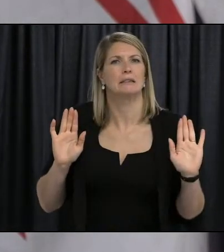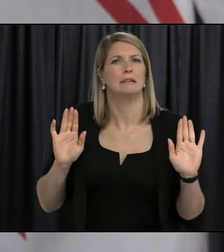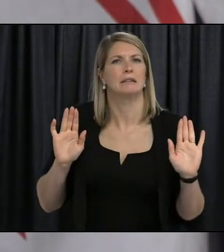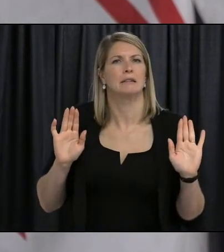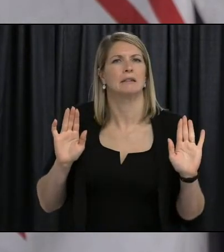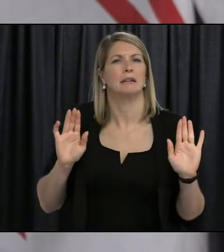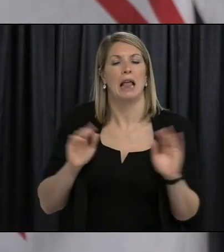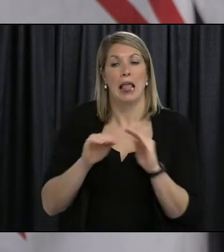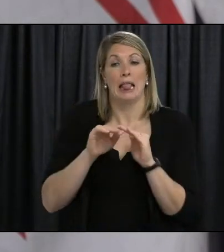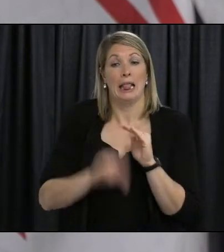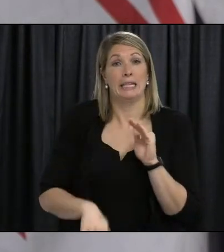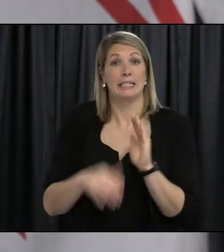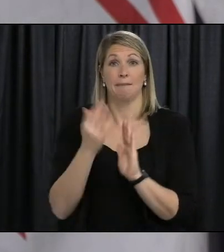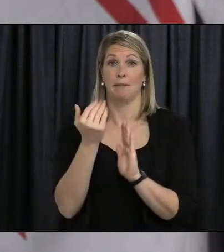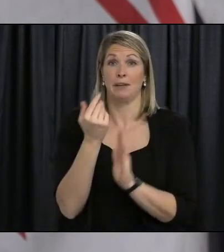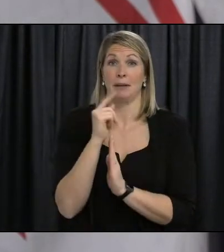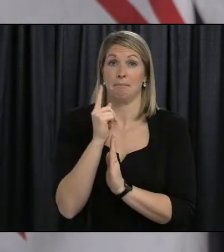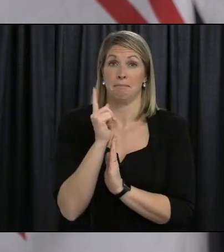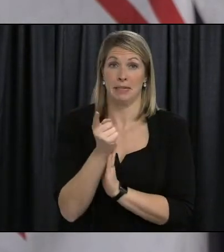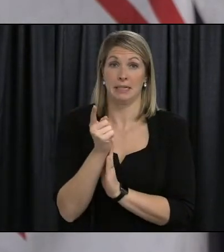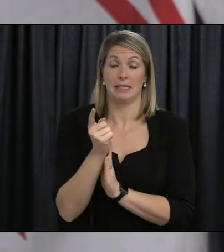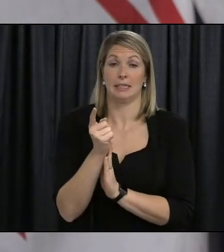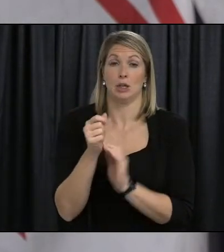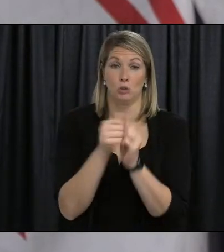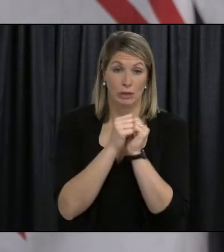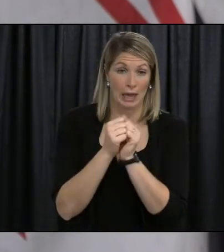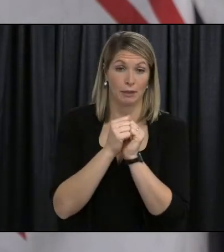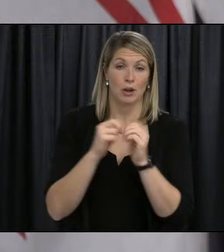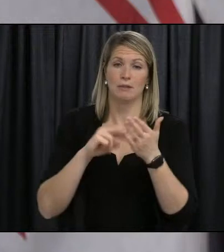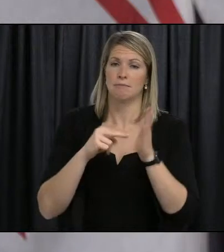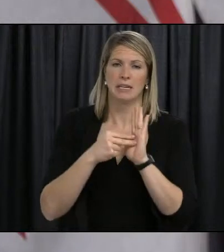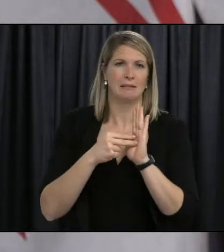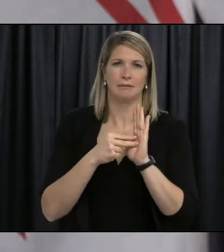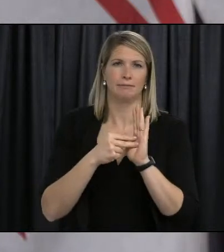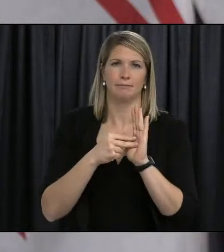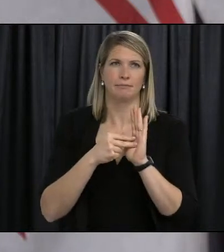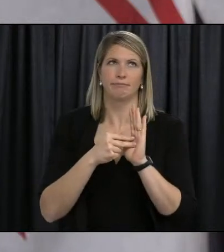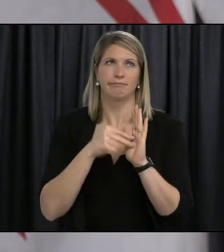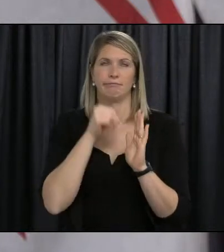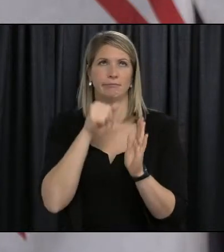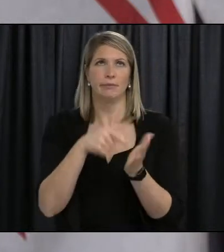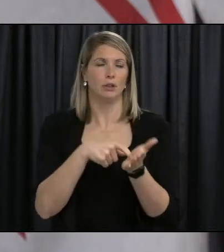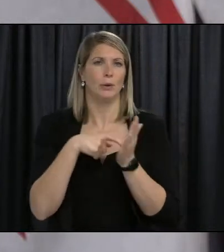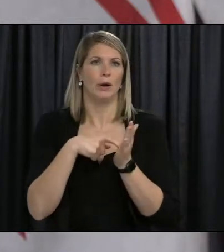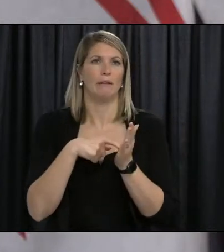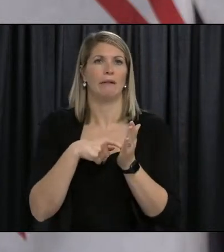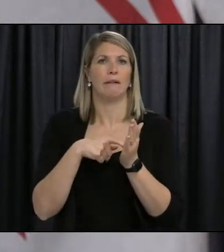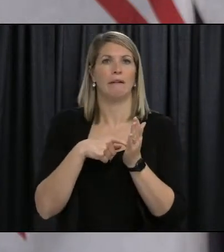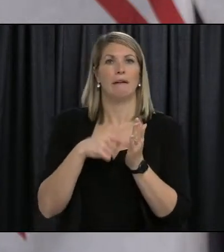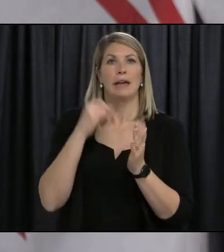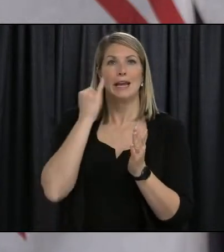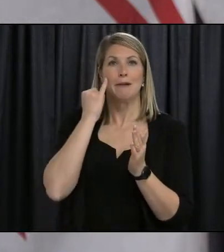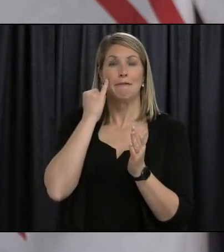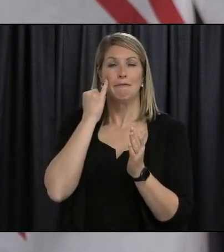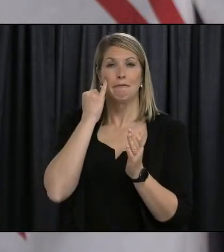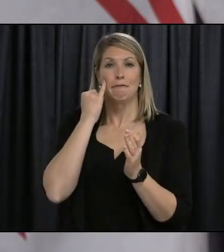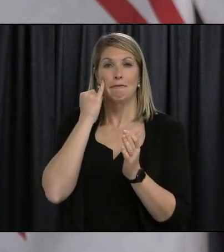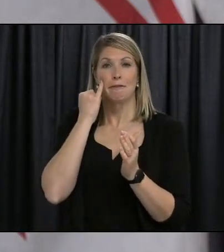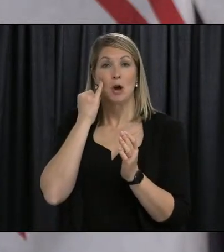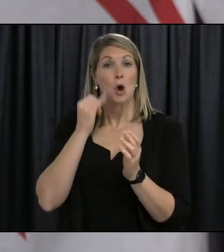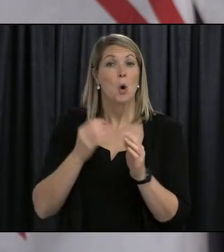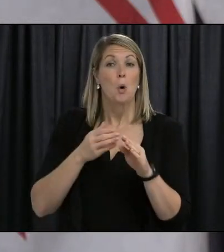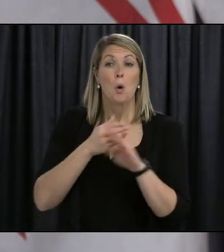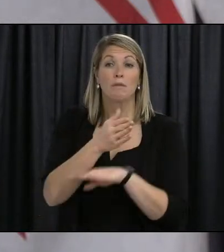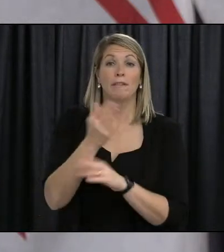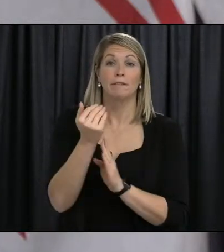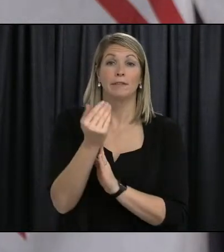it's usually less than 15 minutes, and I guess if it's more than 15 minutes, hopefully you're in a stall. So it's not going to be a big